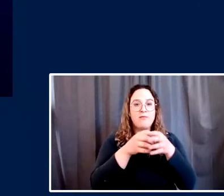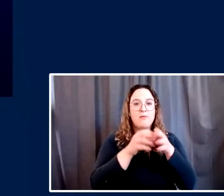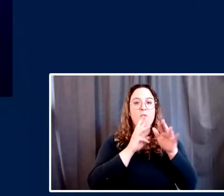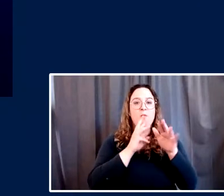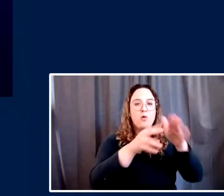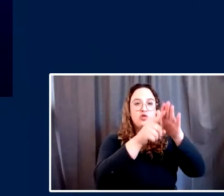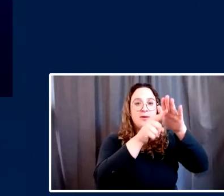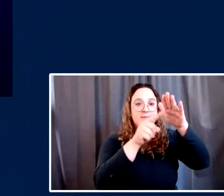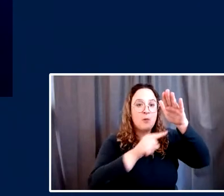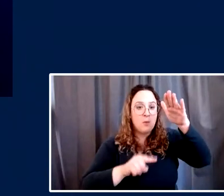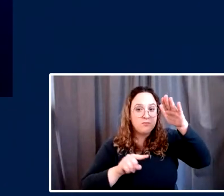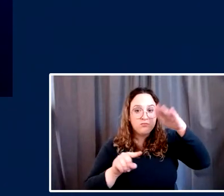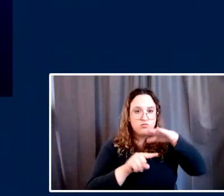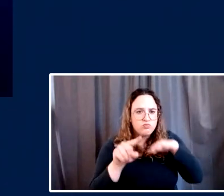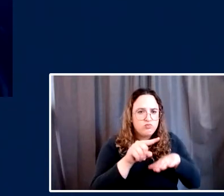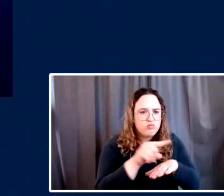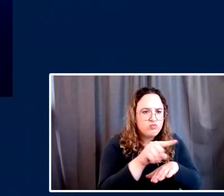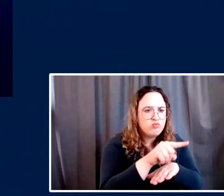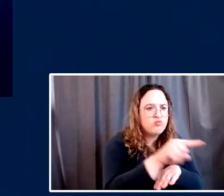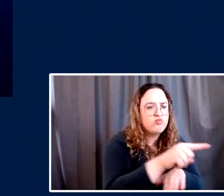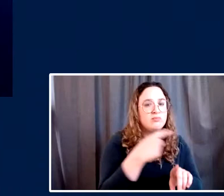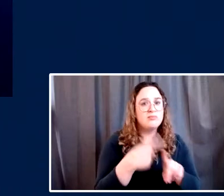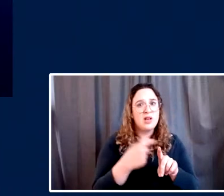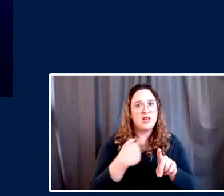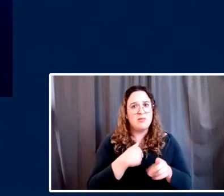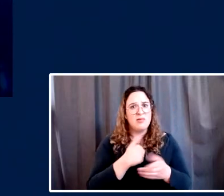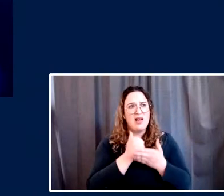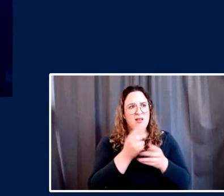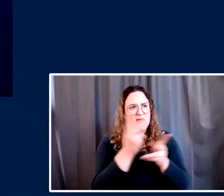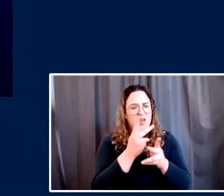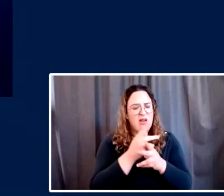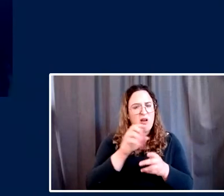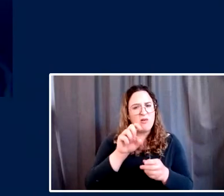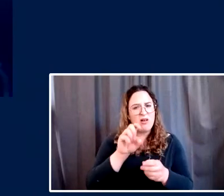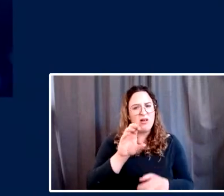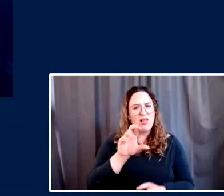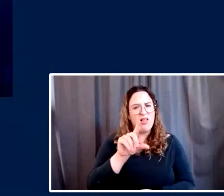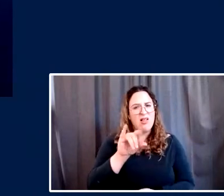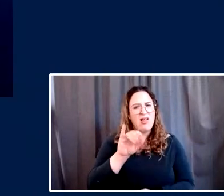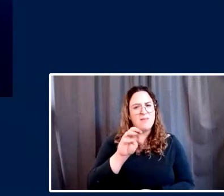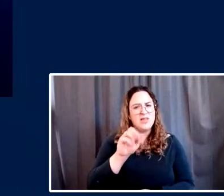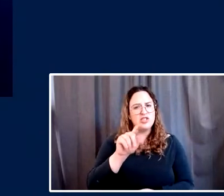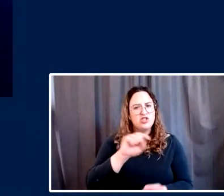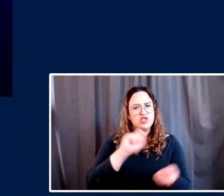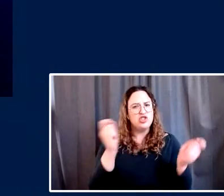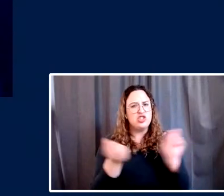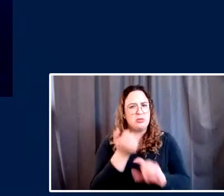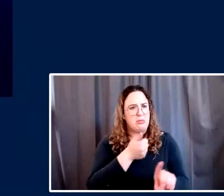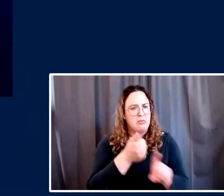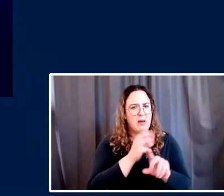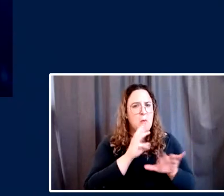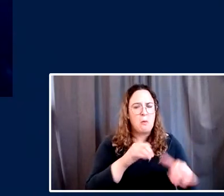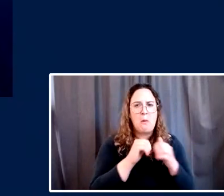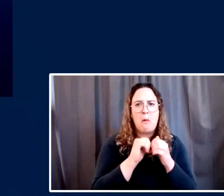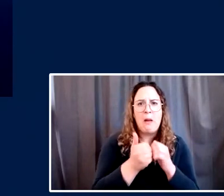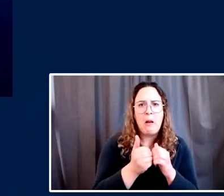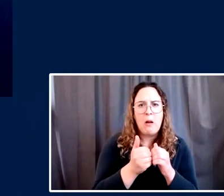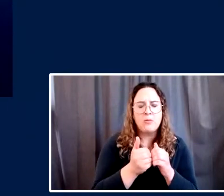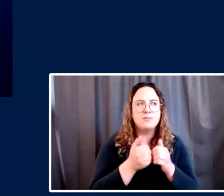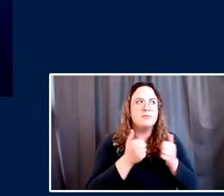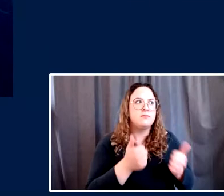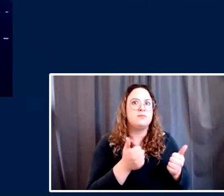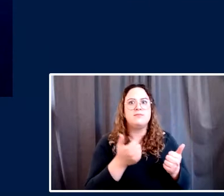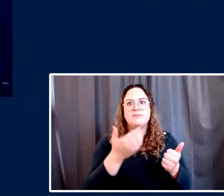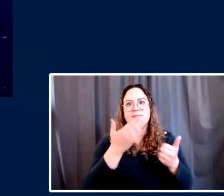like climate change and plastic pollution. That's fantastic. I'm looking forward to learning more about AUVs and ROVs